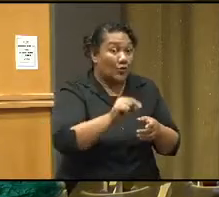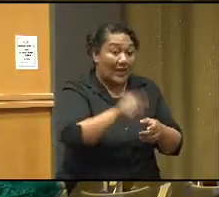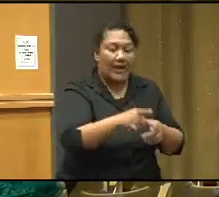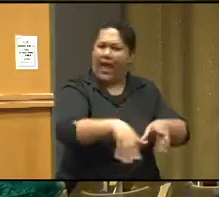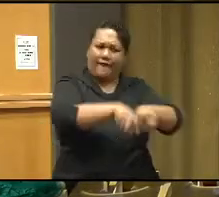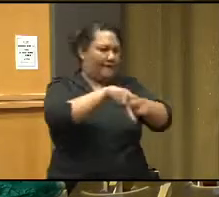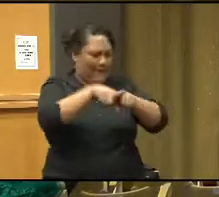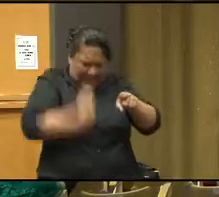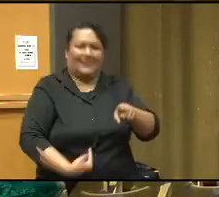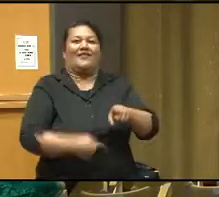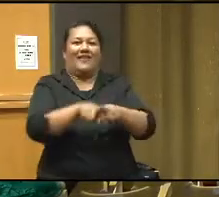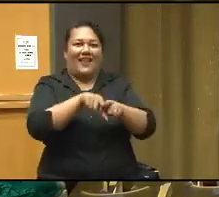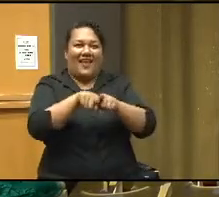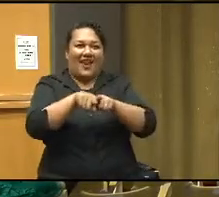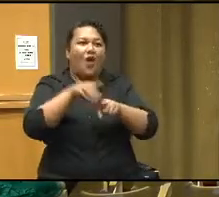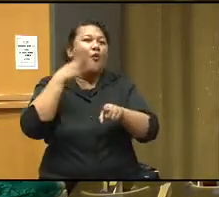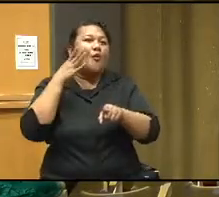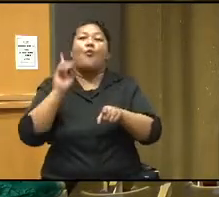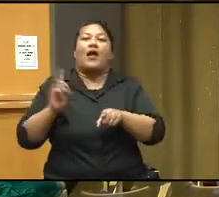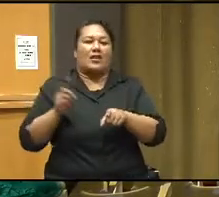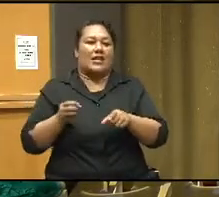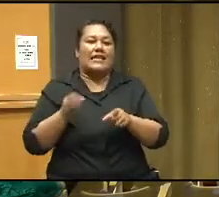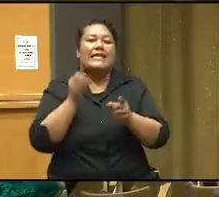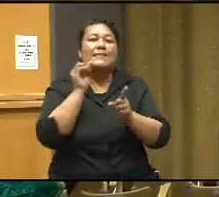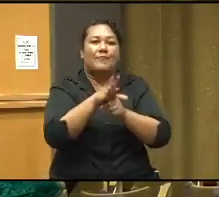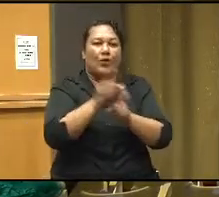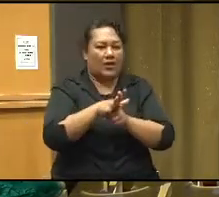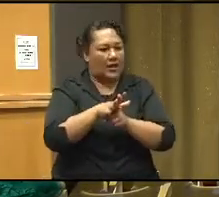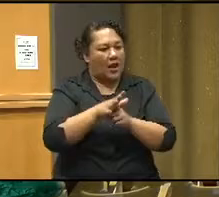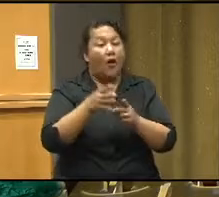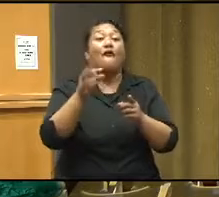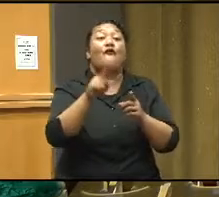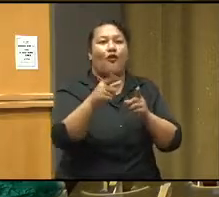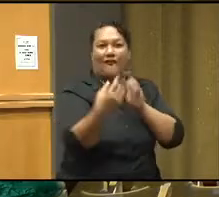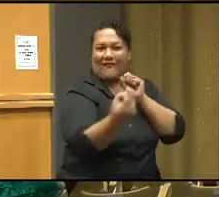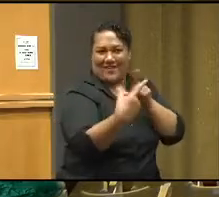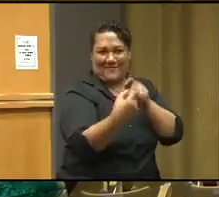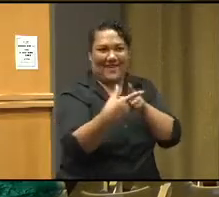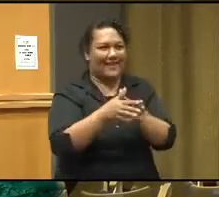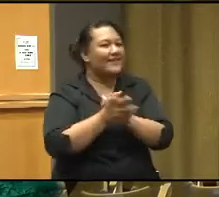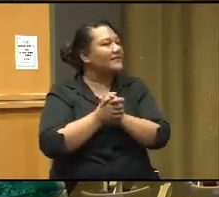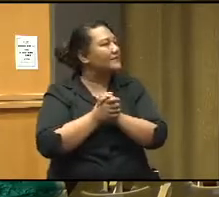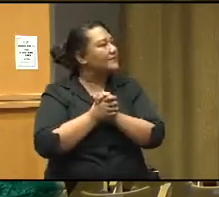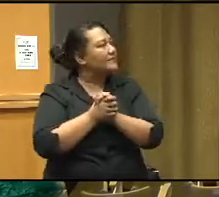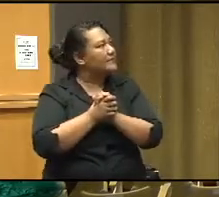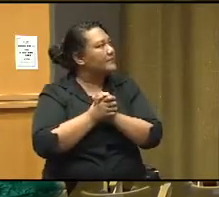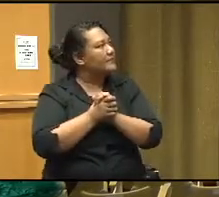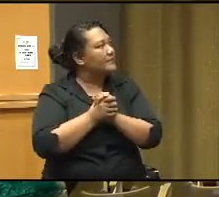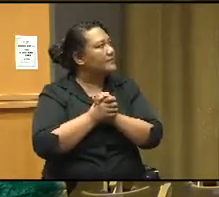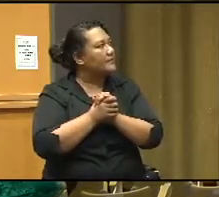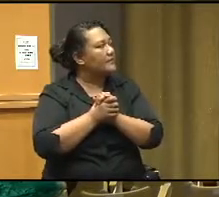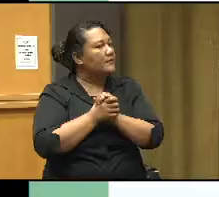lot in terms of what the importance are as well. Then the summative, the weak students